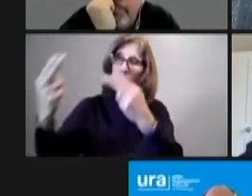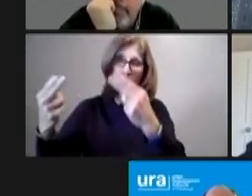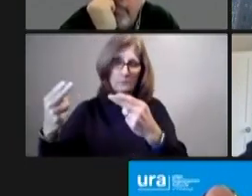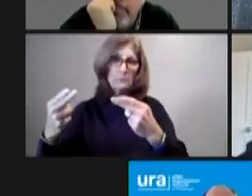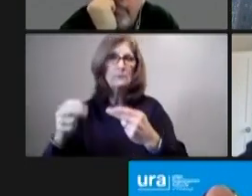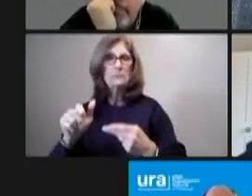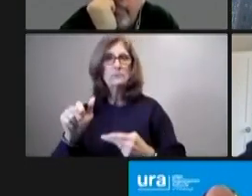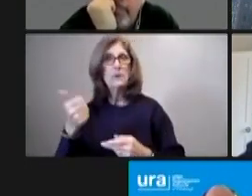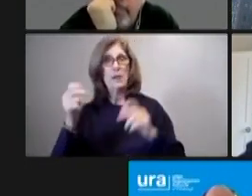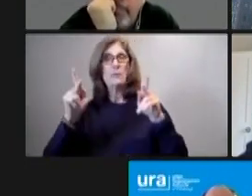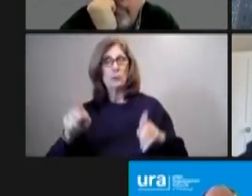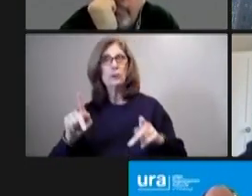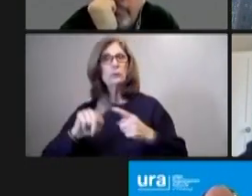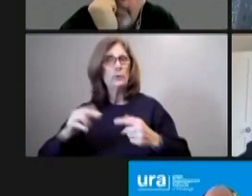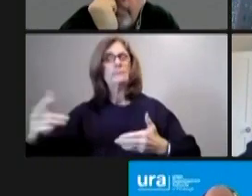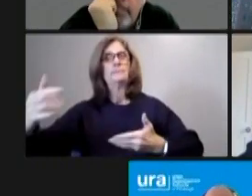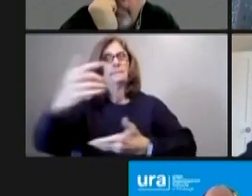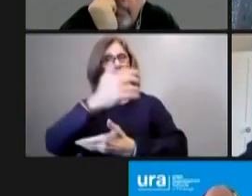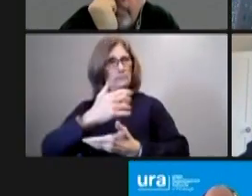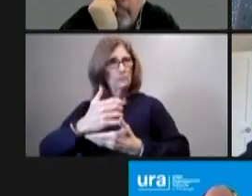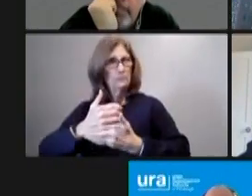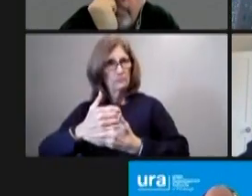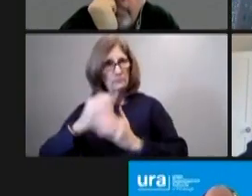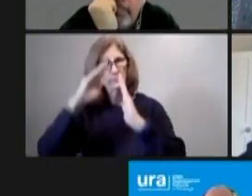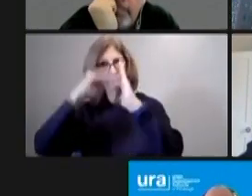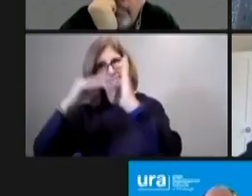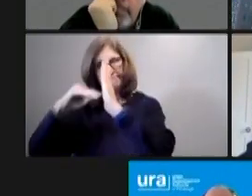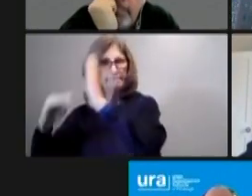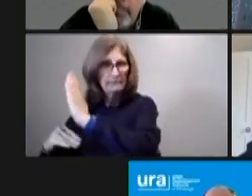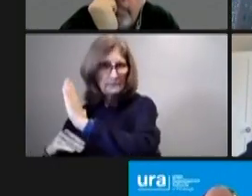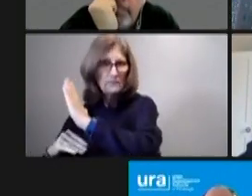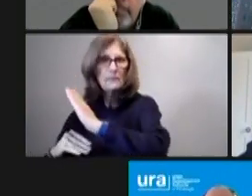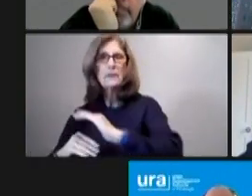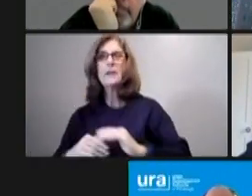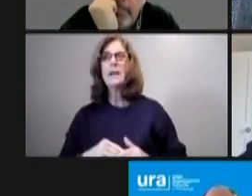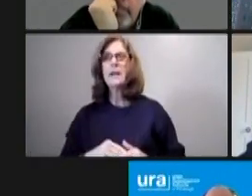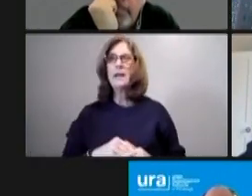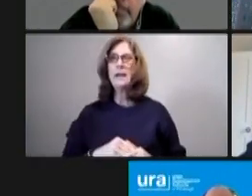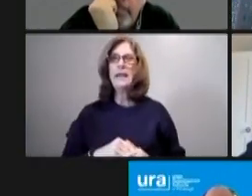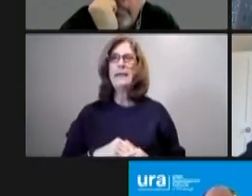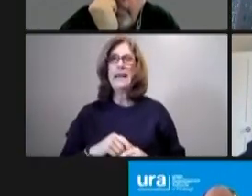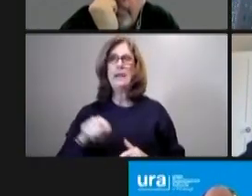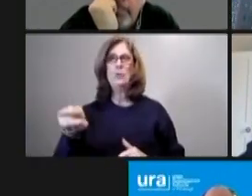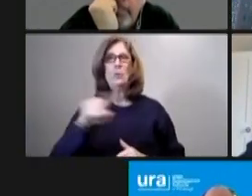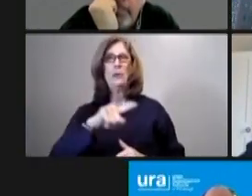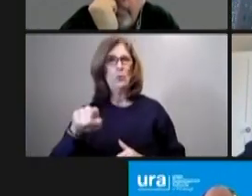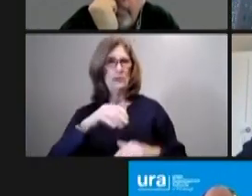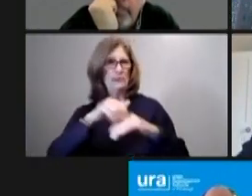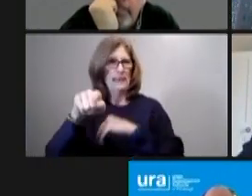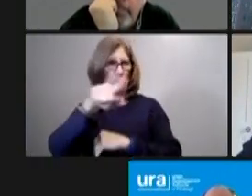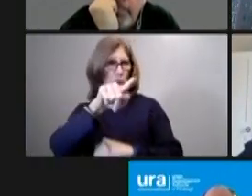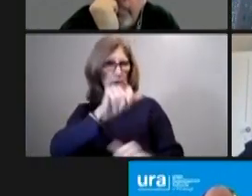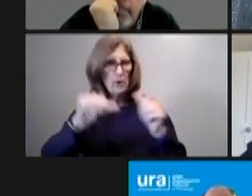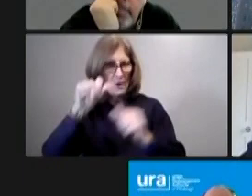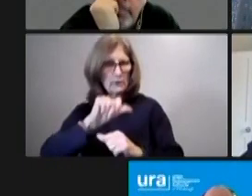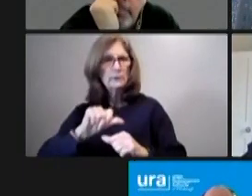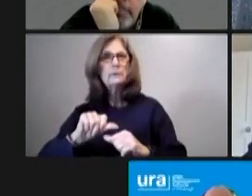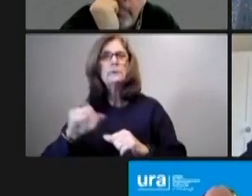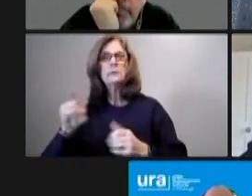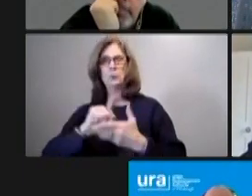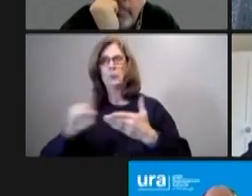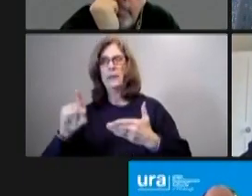be receiving materials, reviewing them, and then put those forward the week of the 27th for